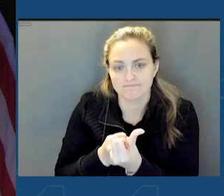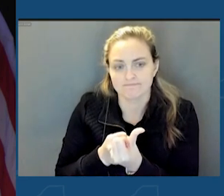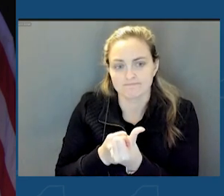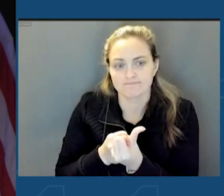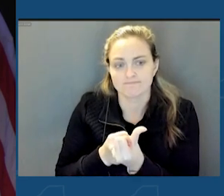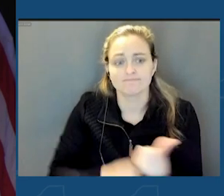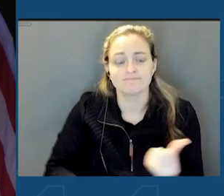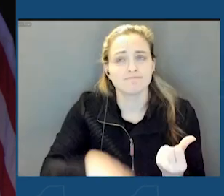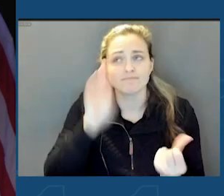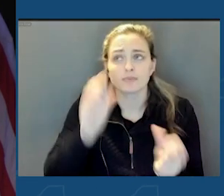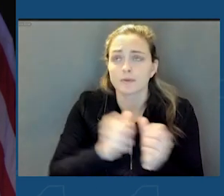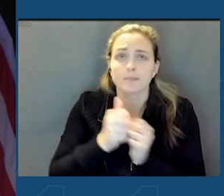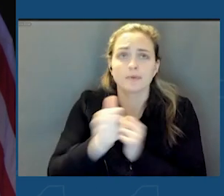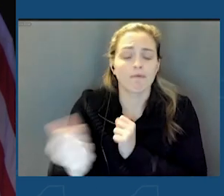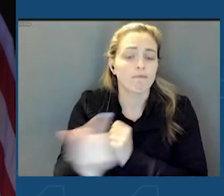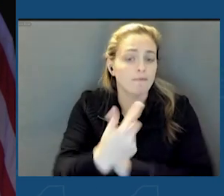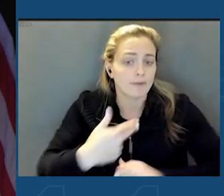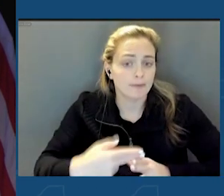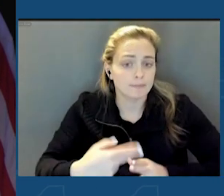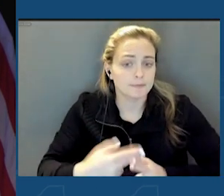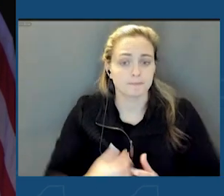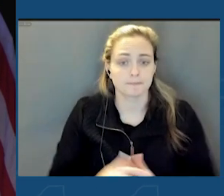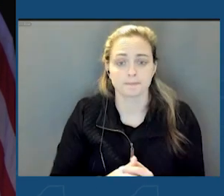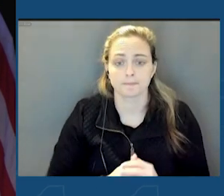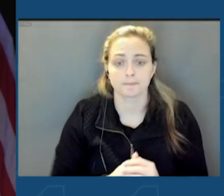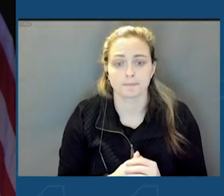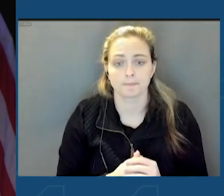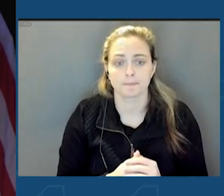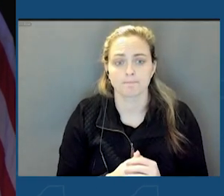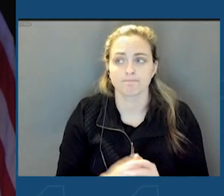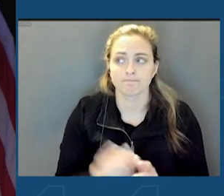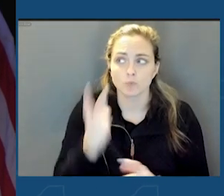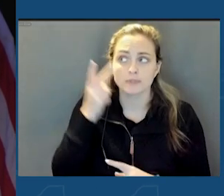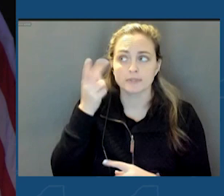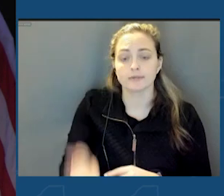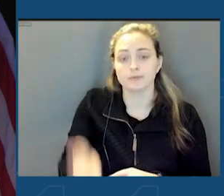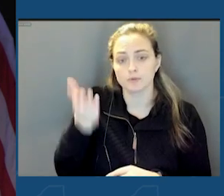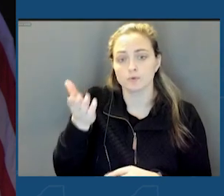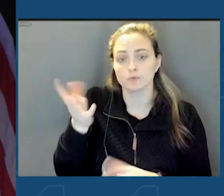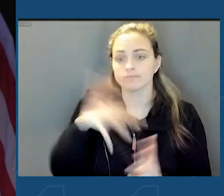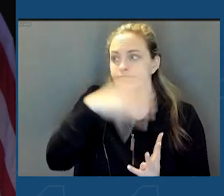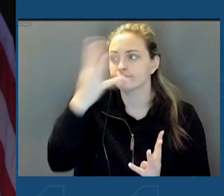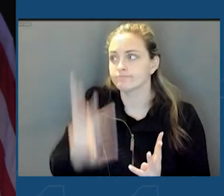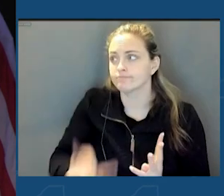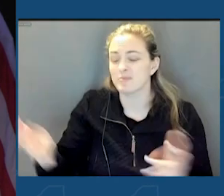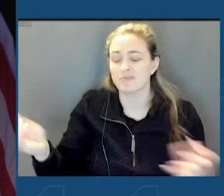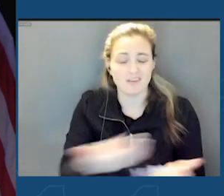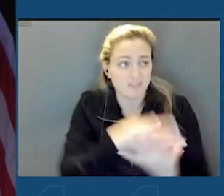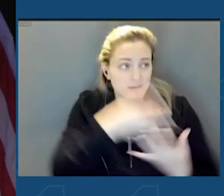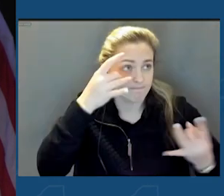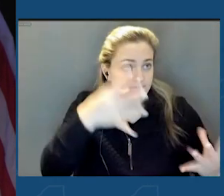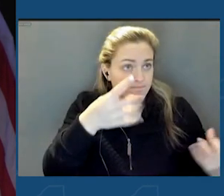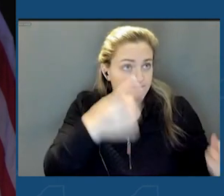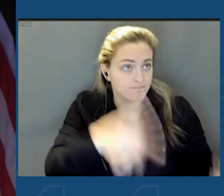God, beyond all names, we see you in the rainbow where the storm and sunlight